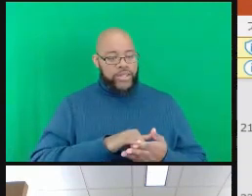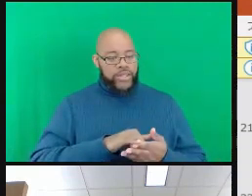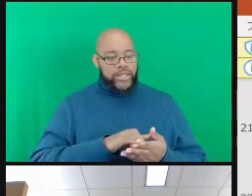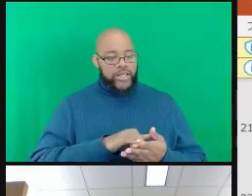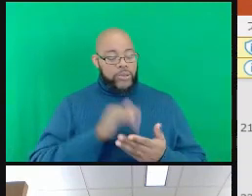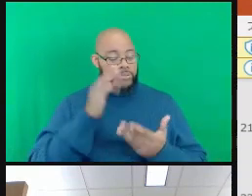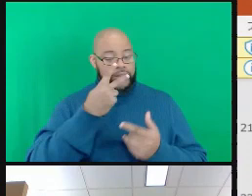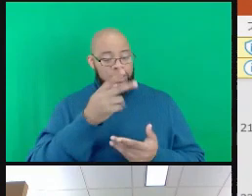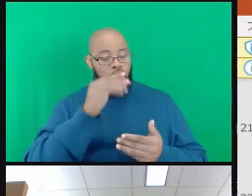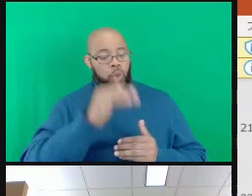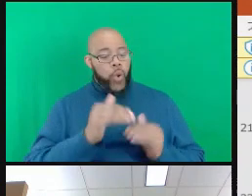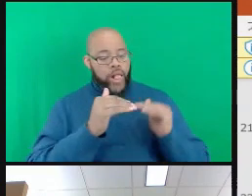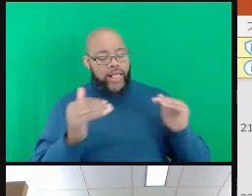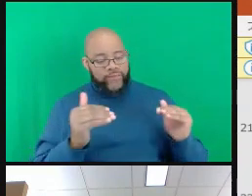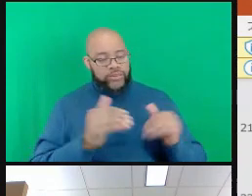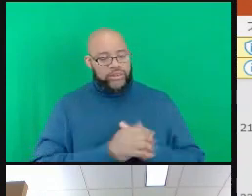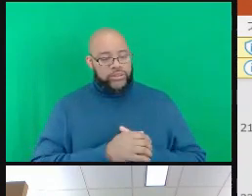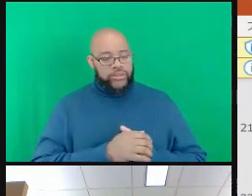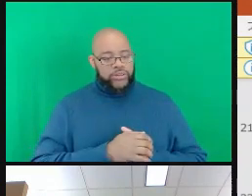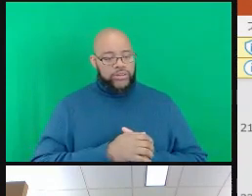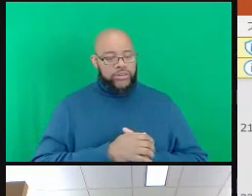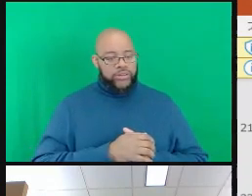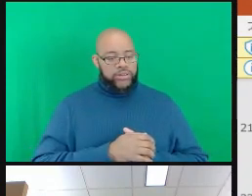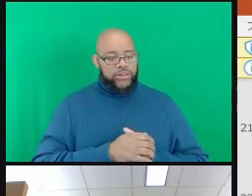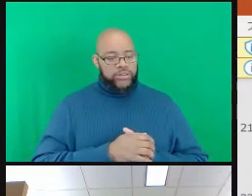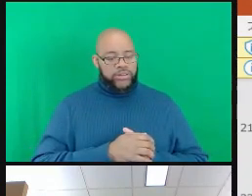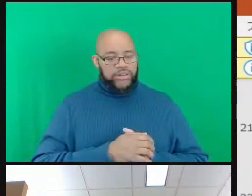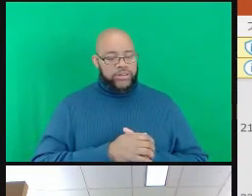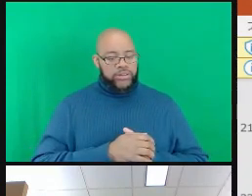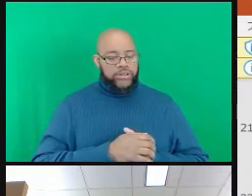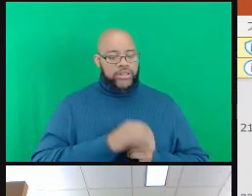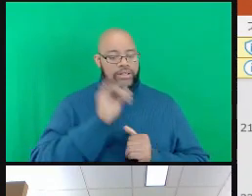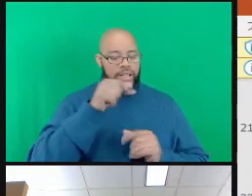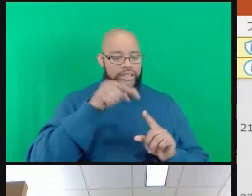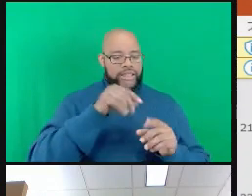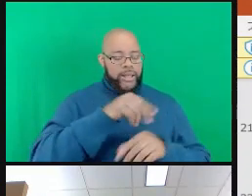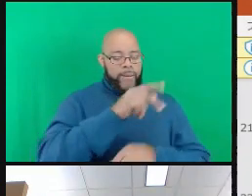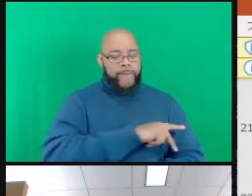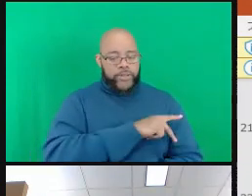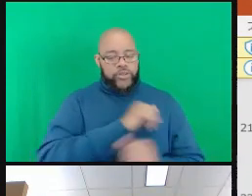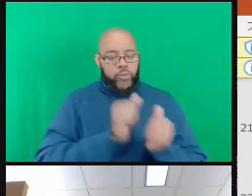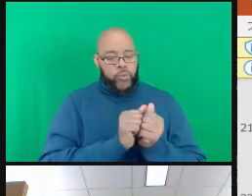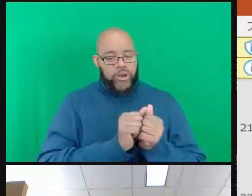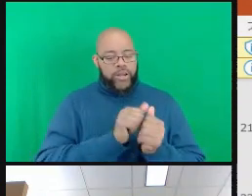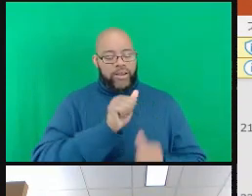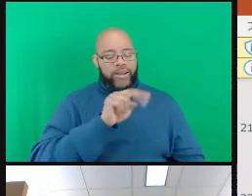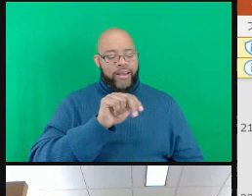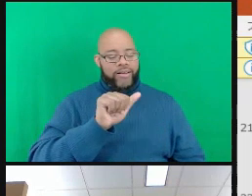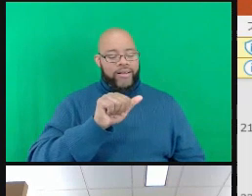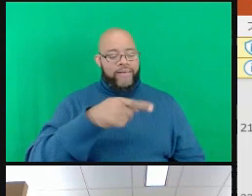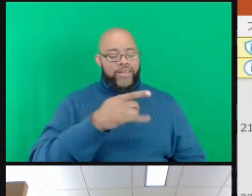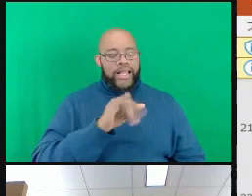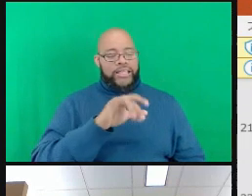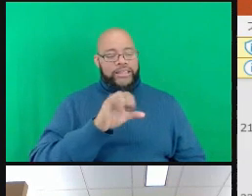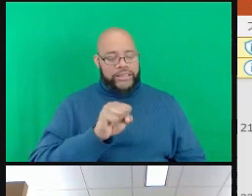see low levels of interleukin 10 in patients with anaphylaxis after receiving the influenza vaccine.